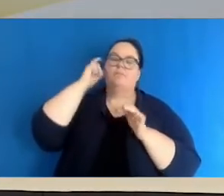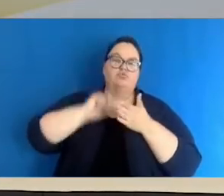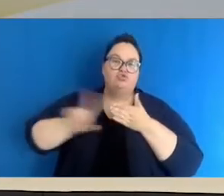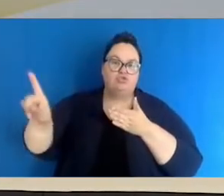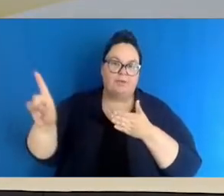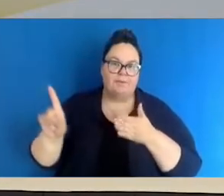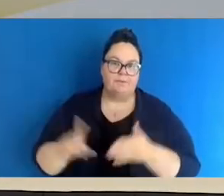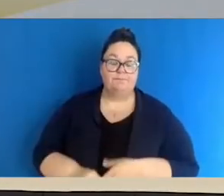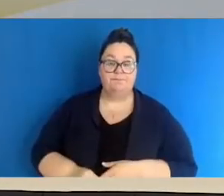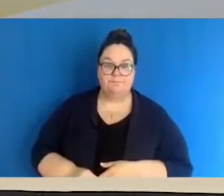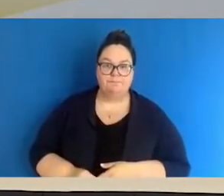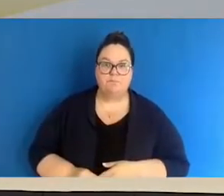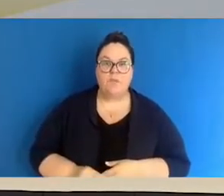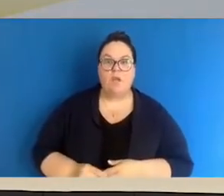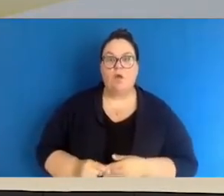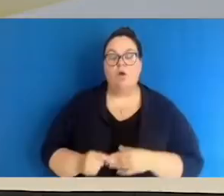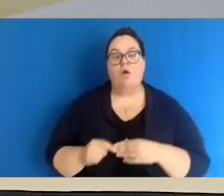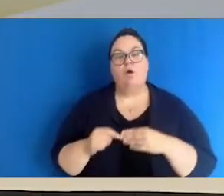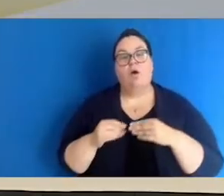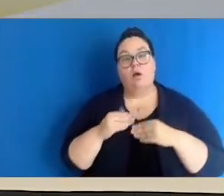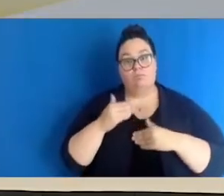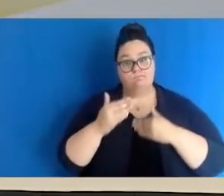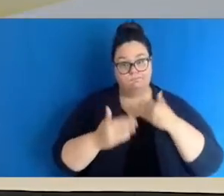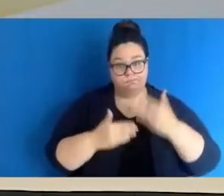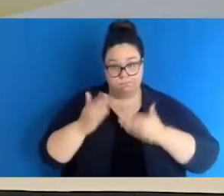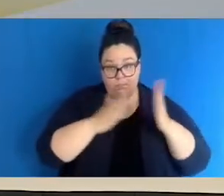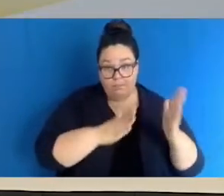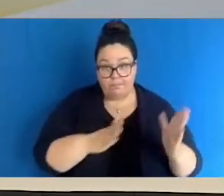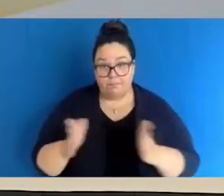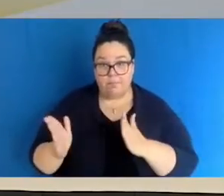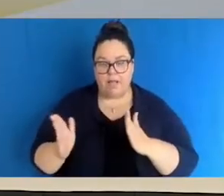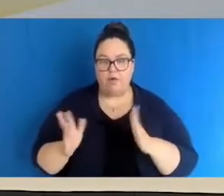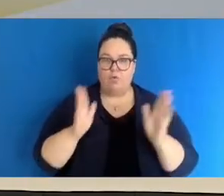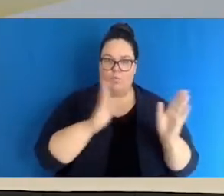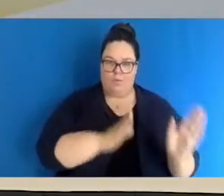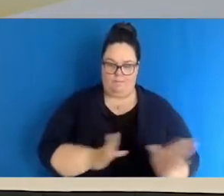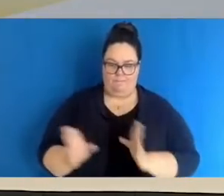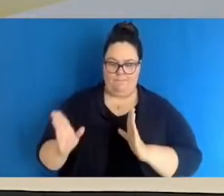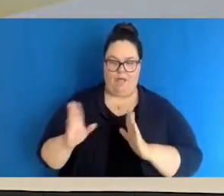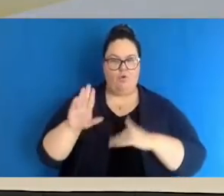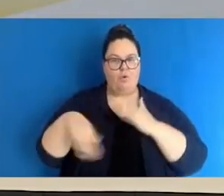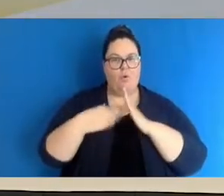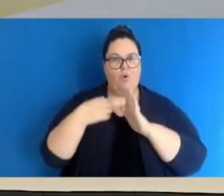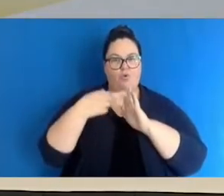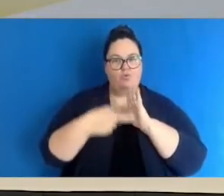When the Moving Forward plan was developed, it was anticipated that we would lift all public health and border measures